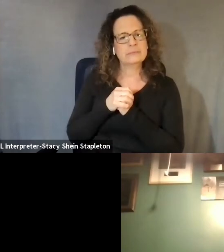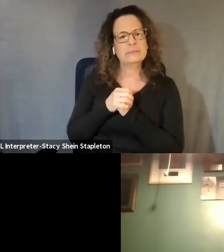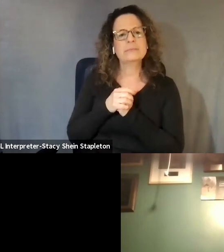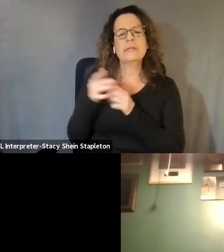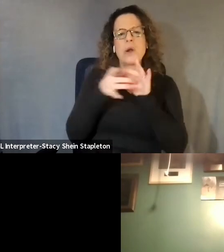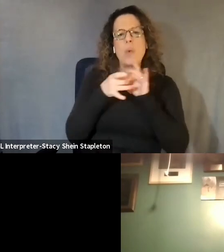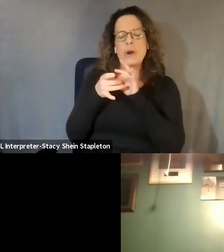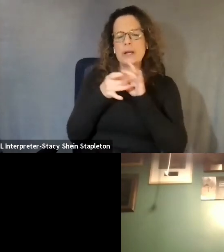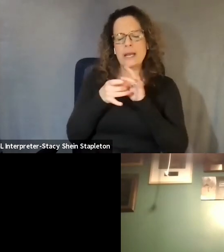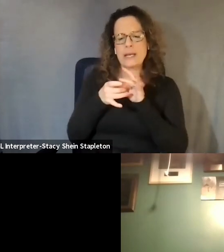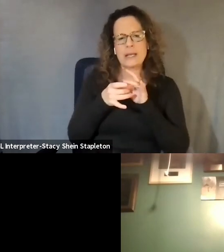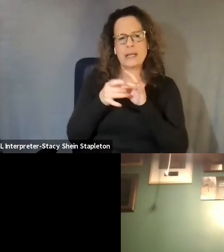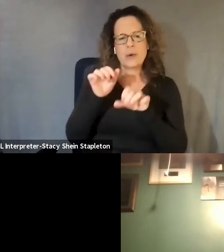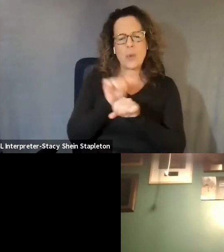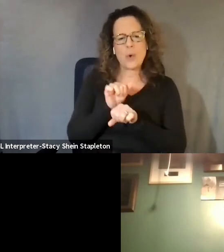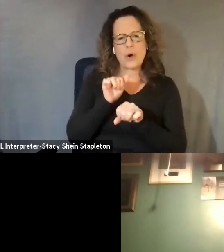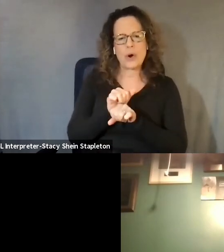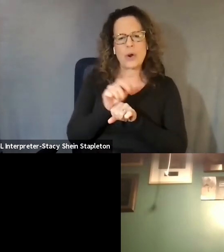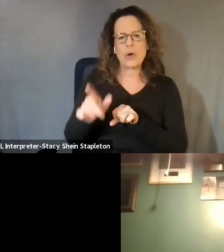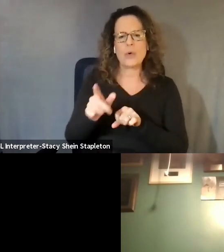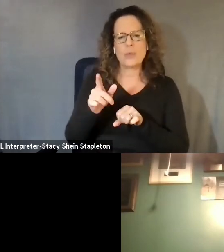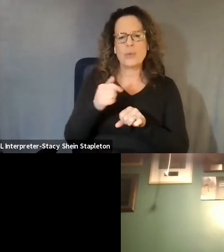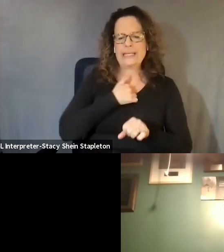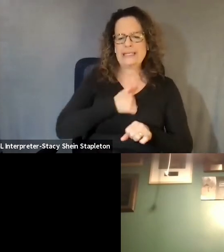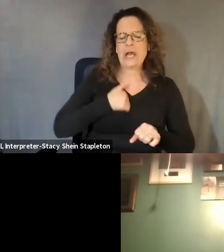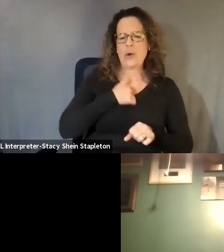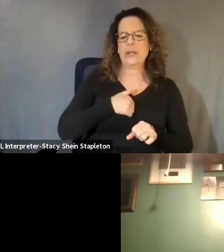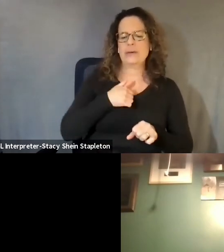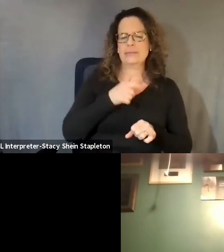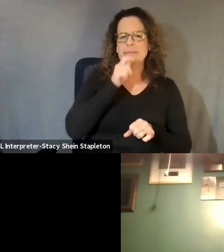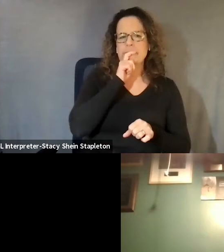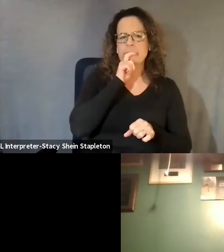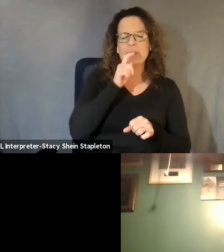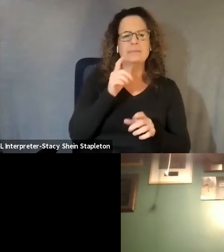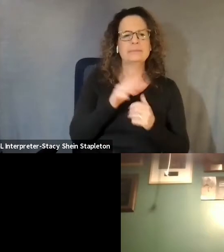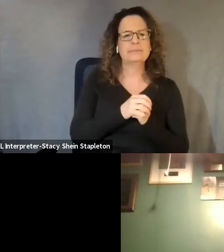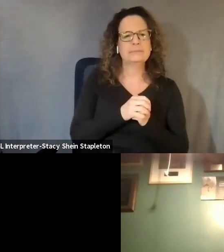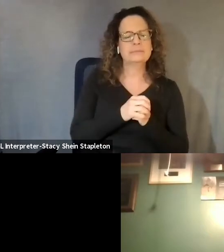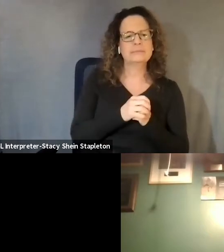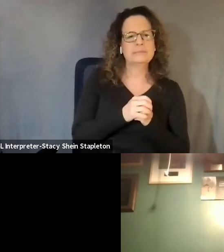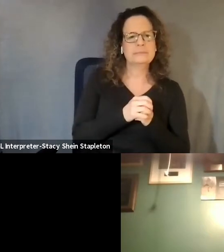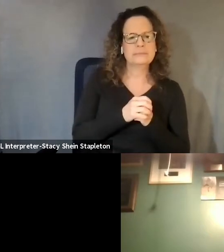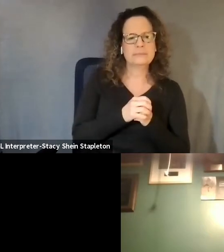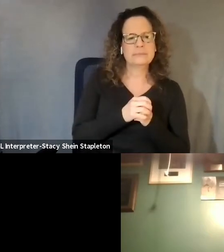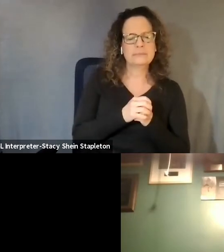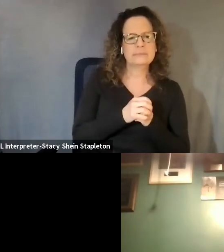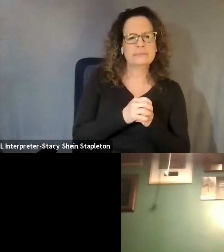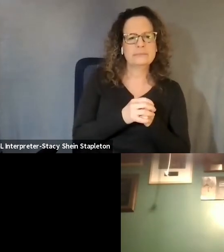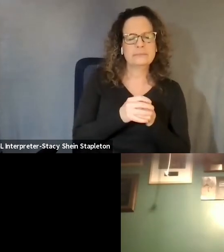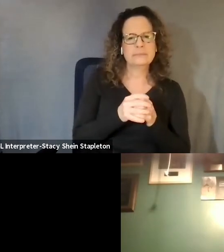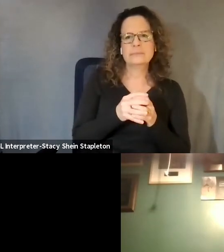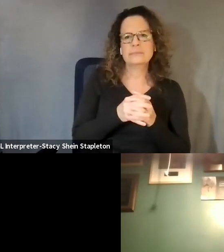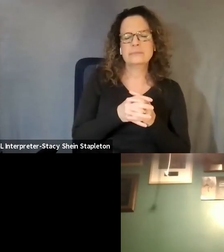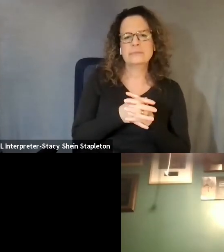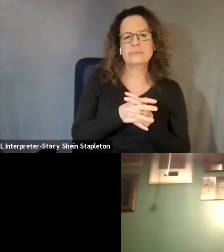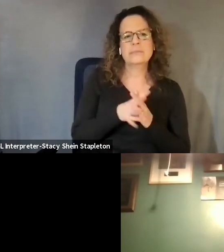coordinate the work. Oh, I'm muted. I'm muted. Okay. How do I get out of here? I don't know how to get out of here. Oh,